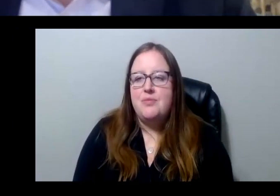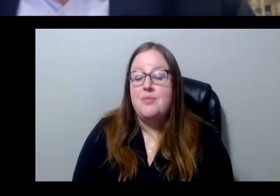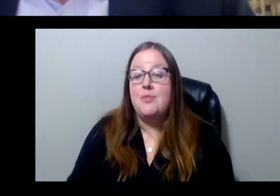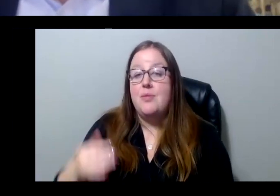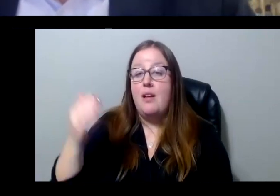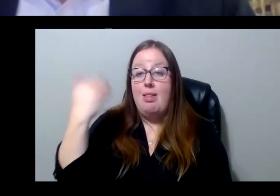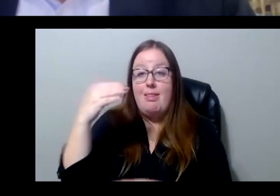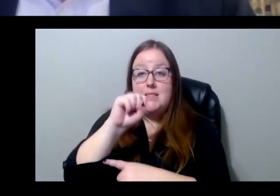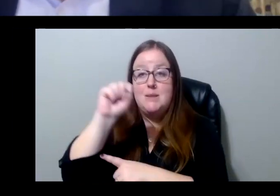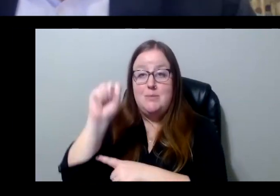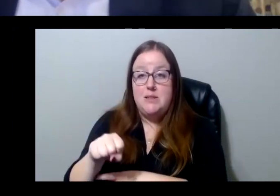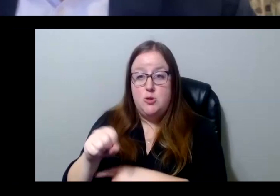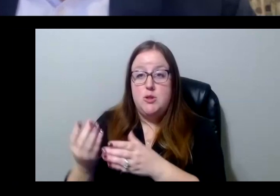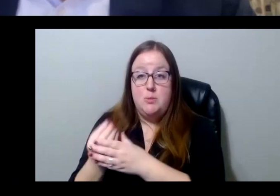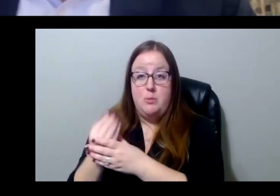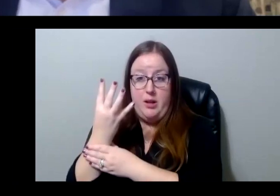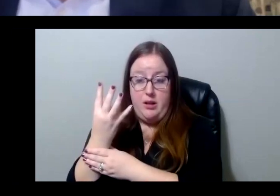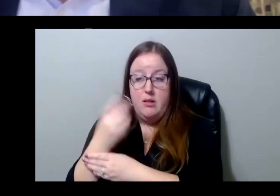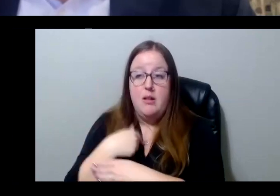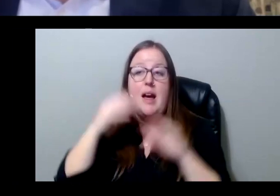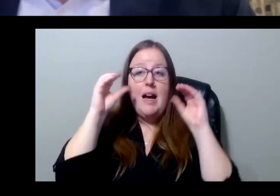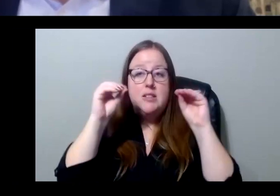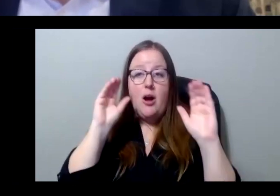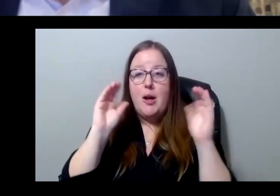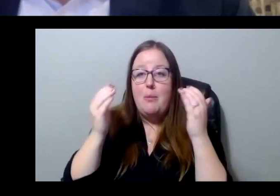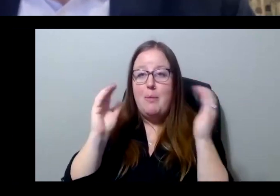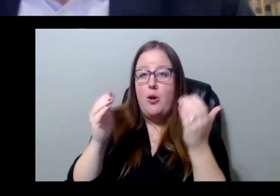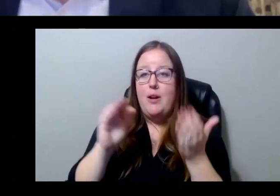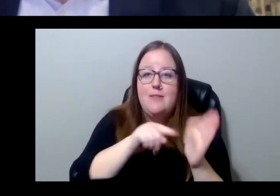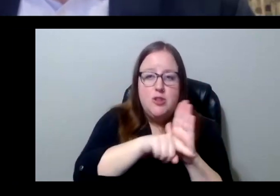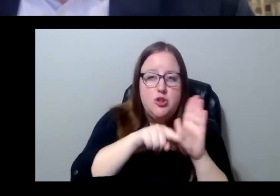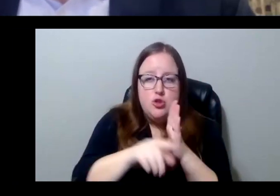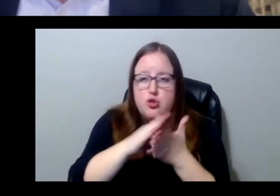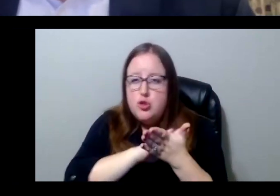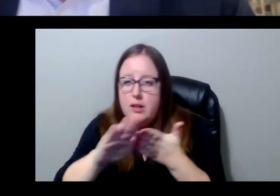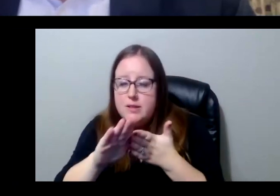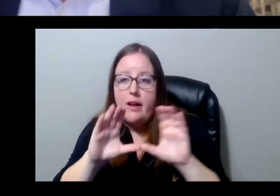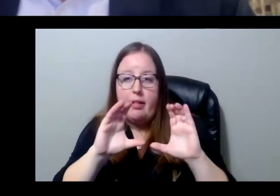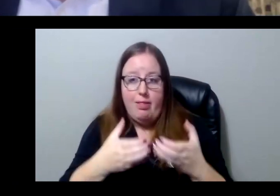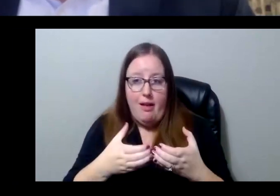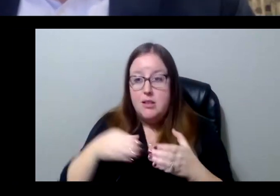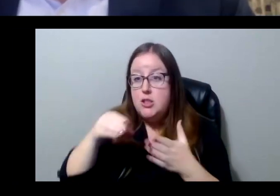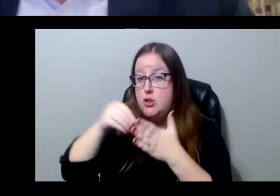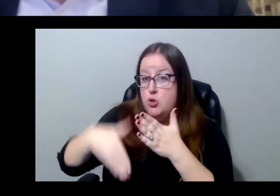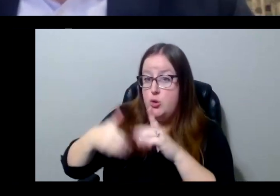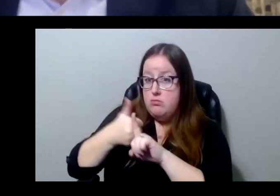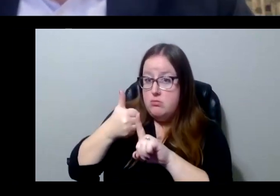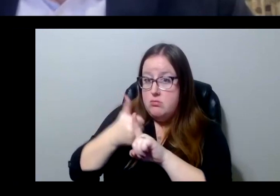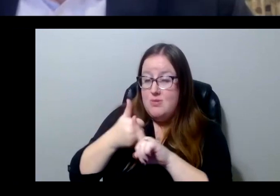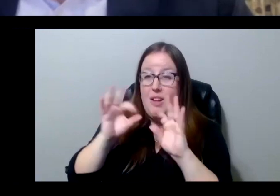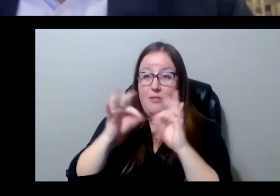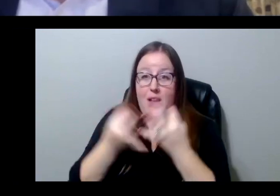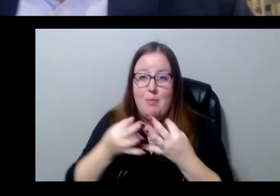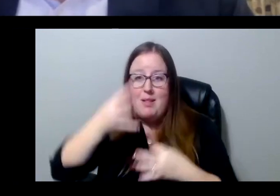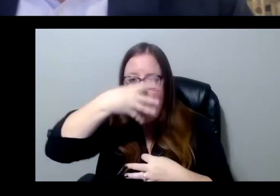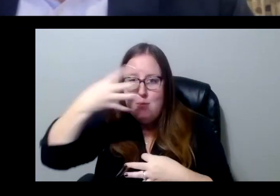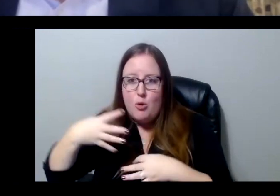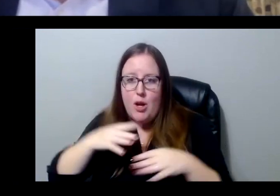and hate speech, is coming from him again. But he'll use the term Muslims, and he won't say Bosniaks. And that is